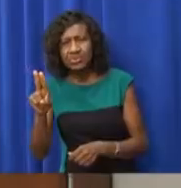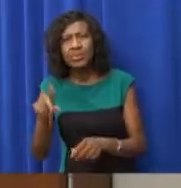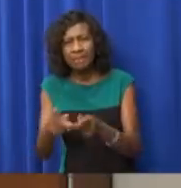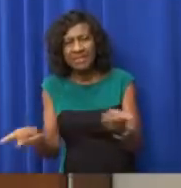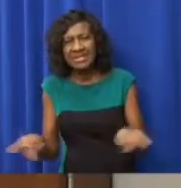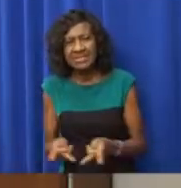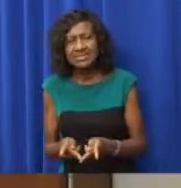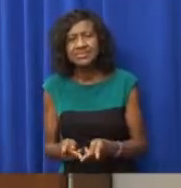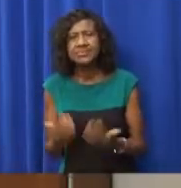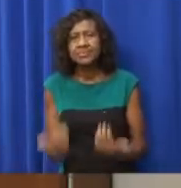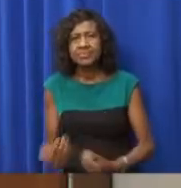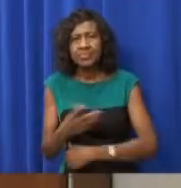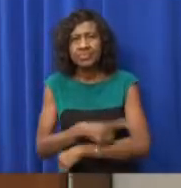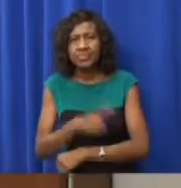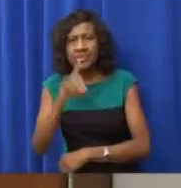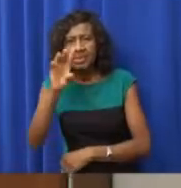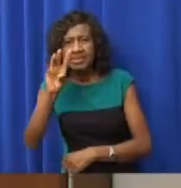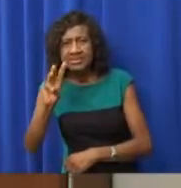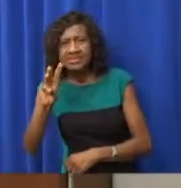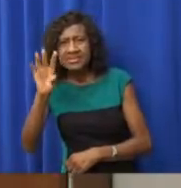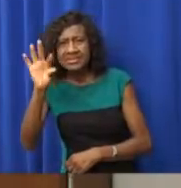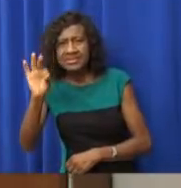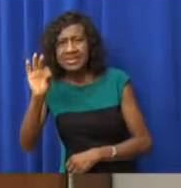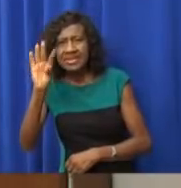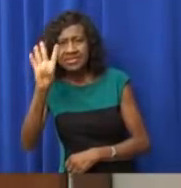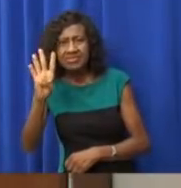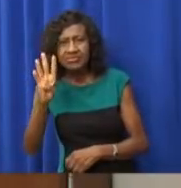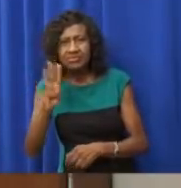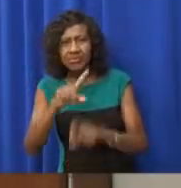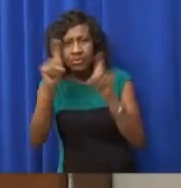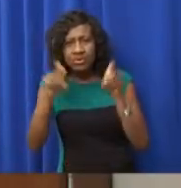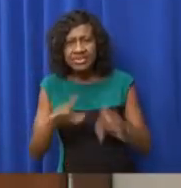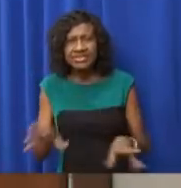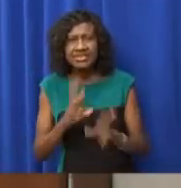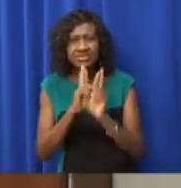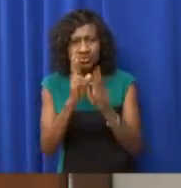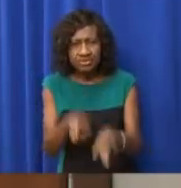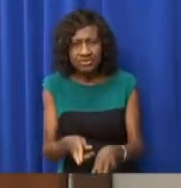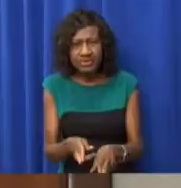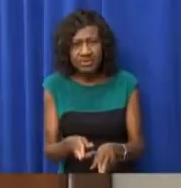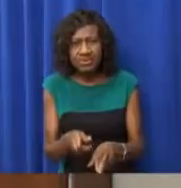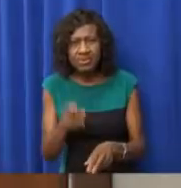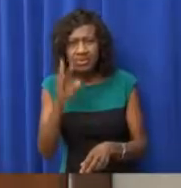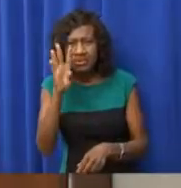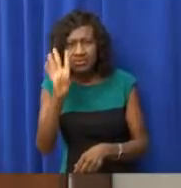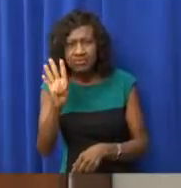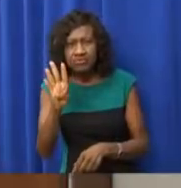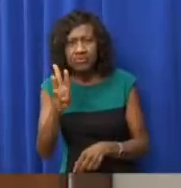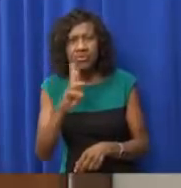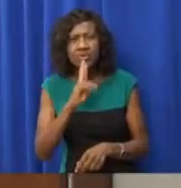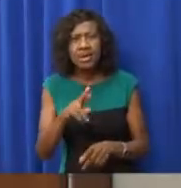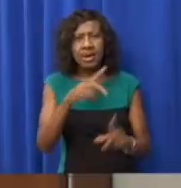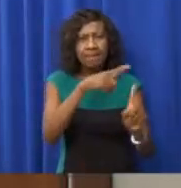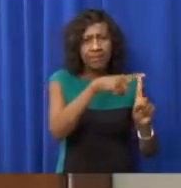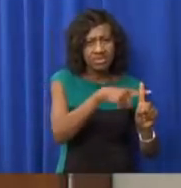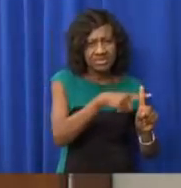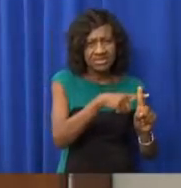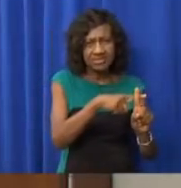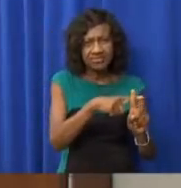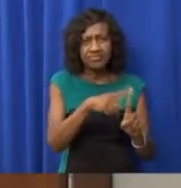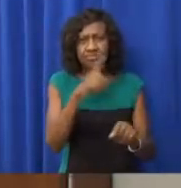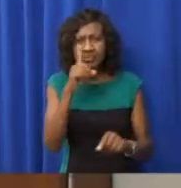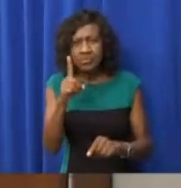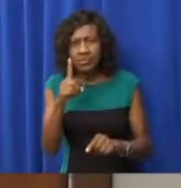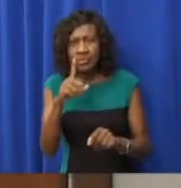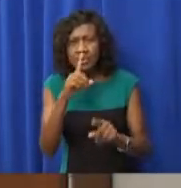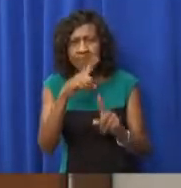on. For today, we have 694 test results to report, 4 of which are positive. One of